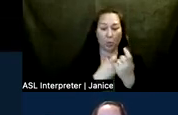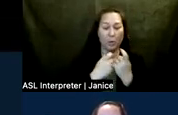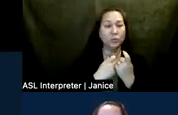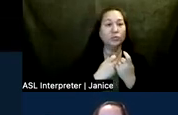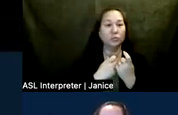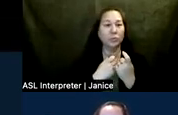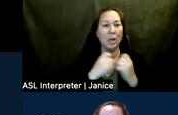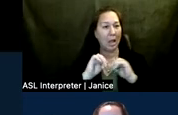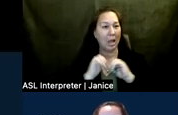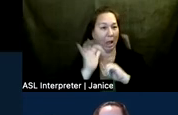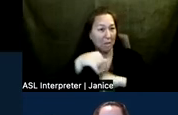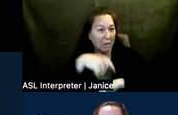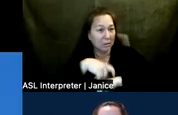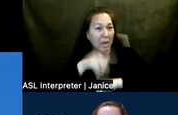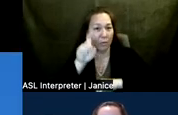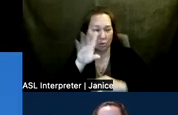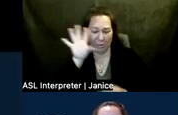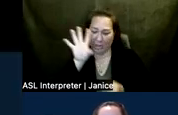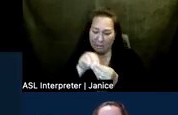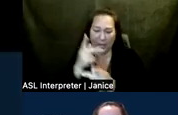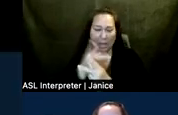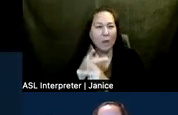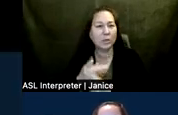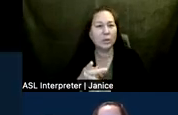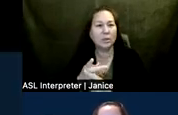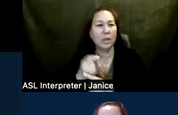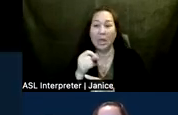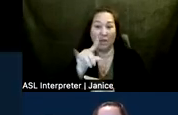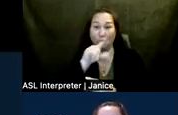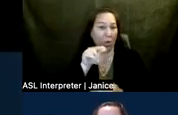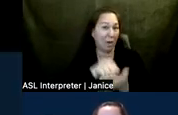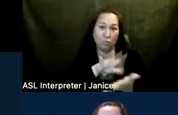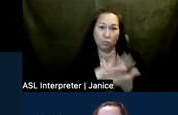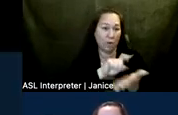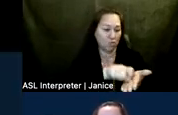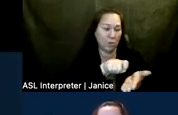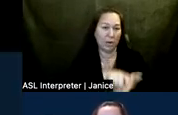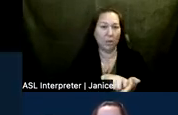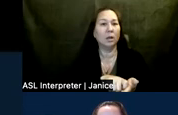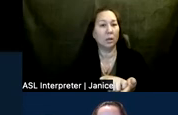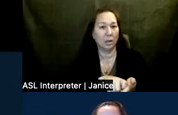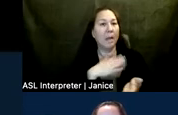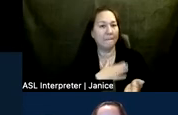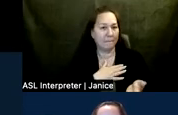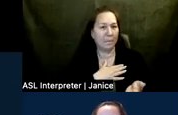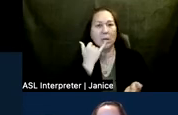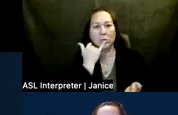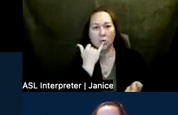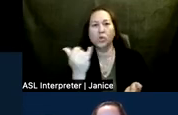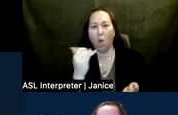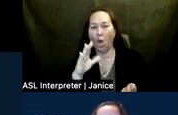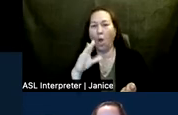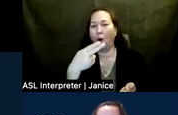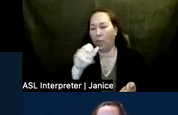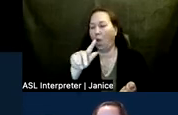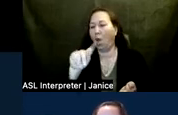that time should be calculated, or if you guys don't have that in writing, please go ahead and give the hotline a call, because that's going to come down to